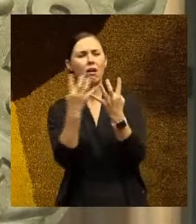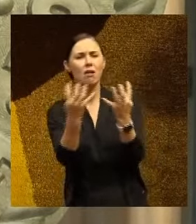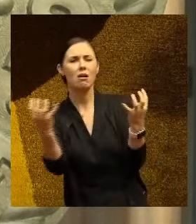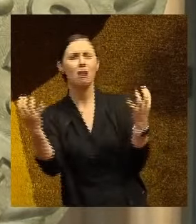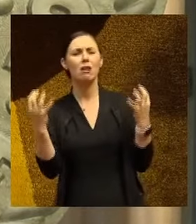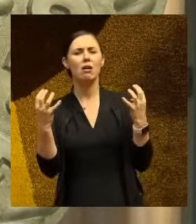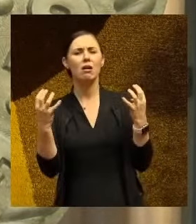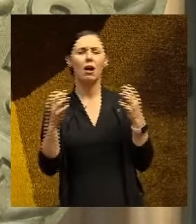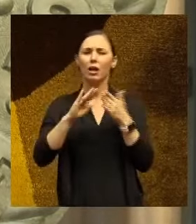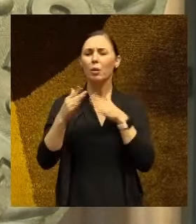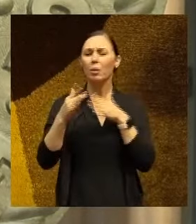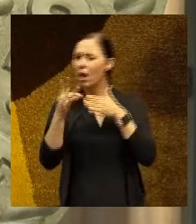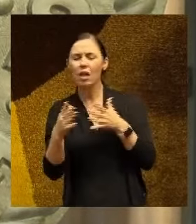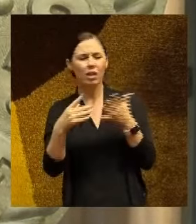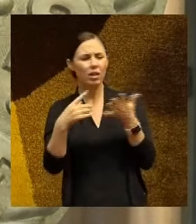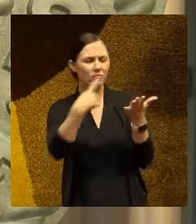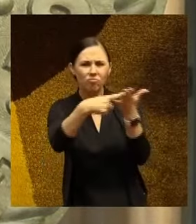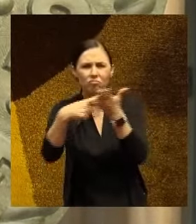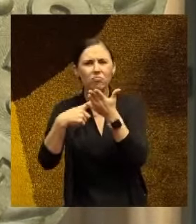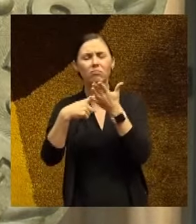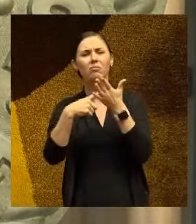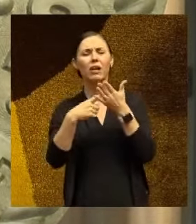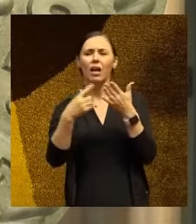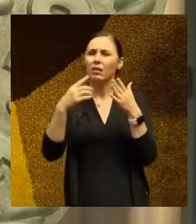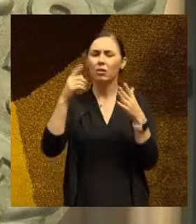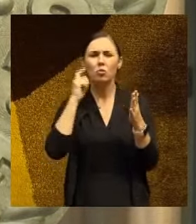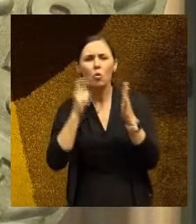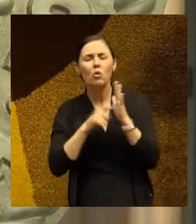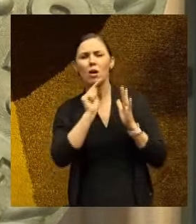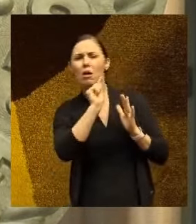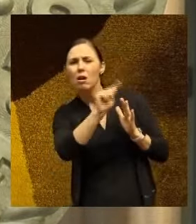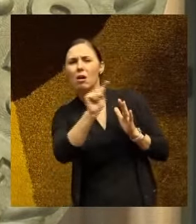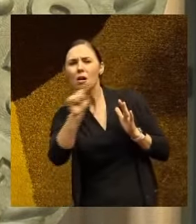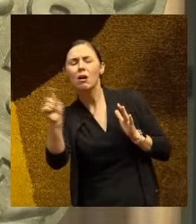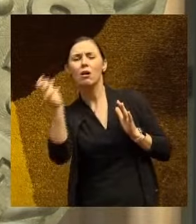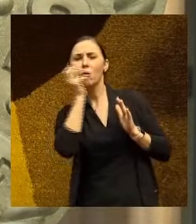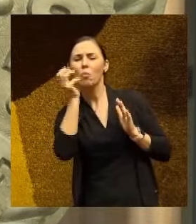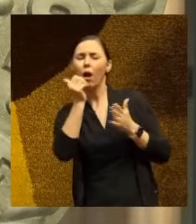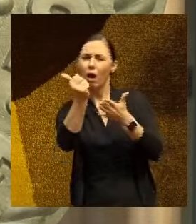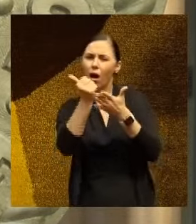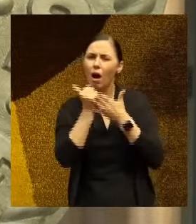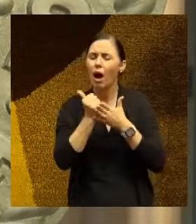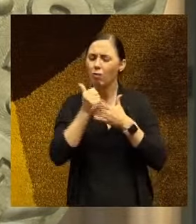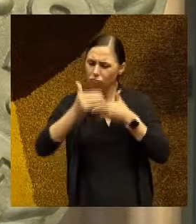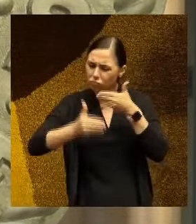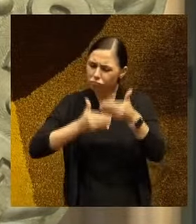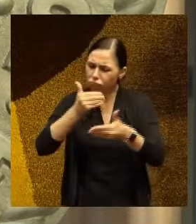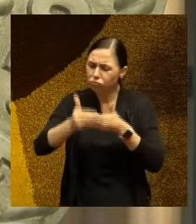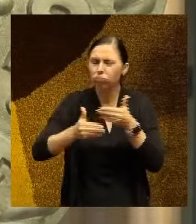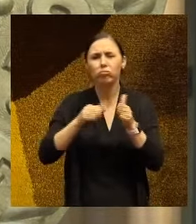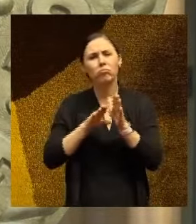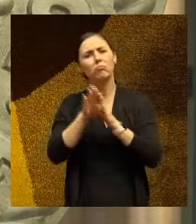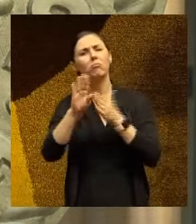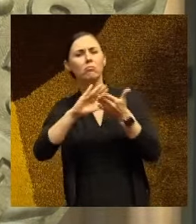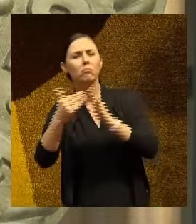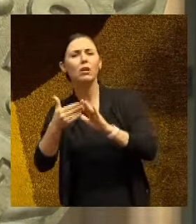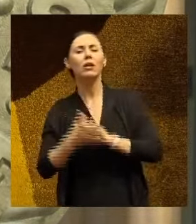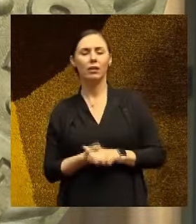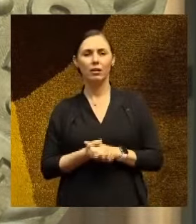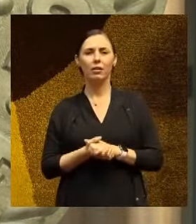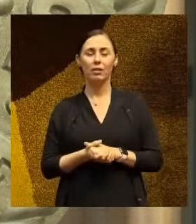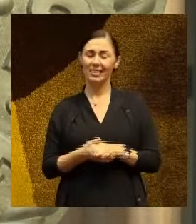opportunities to acknowledge and thank the many people who have helped us along the way. Because of the